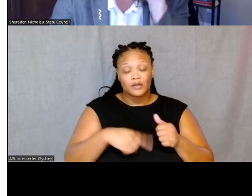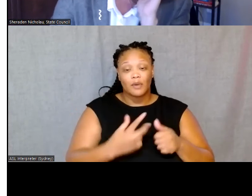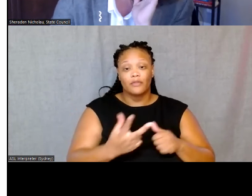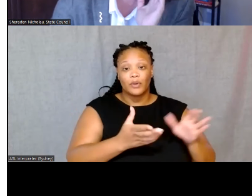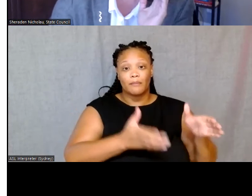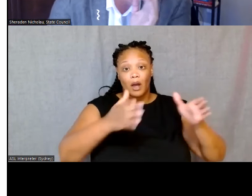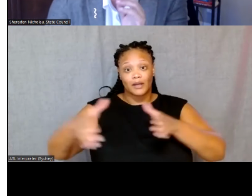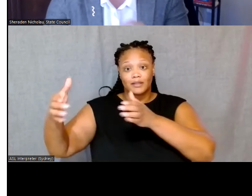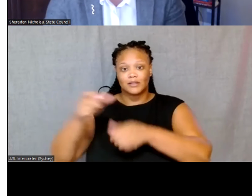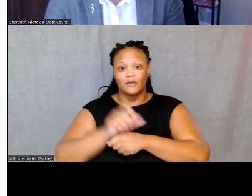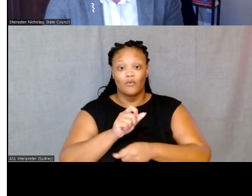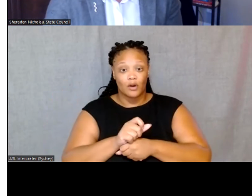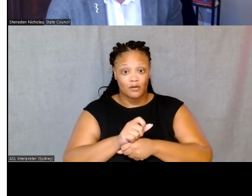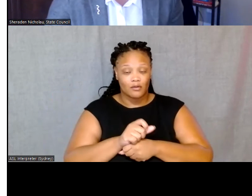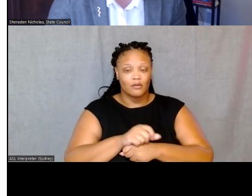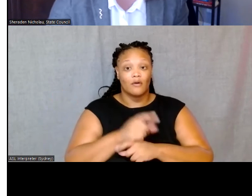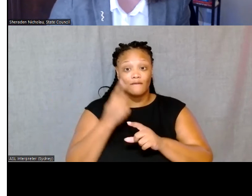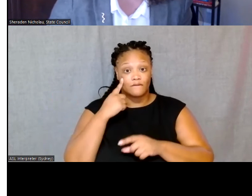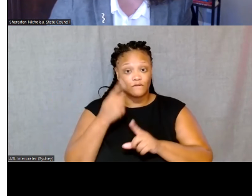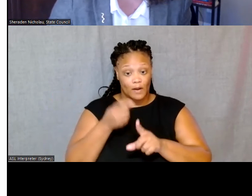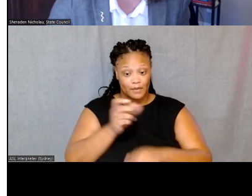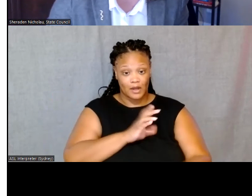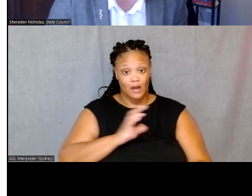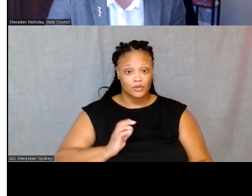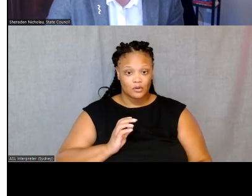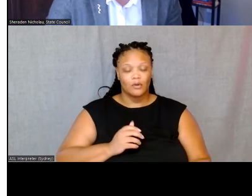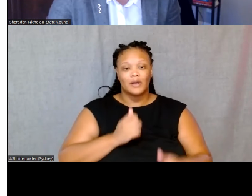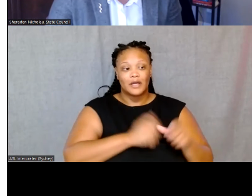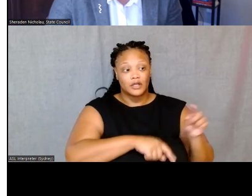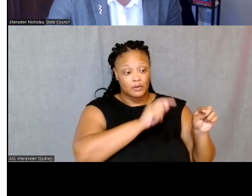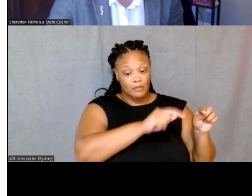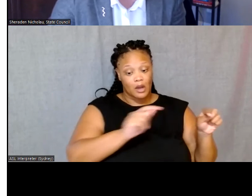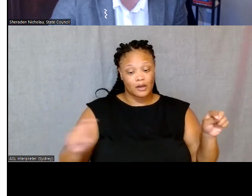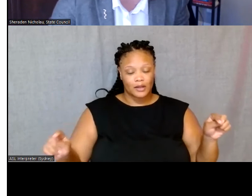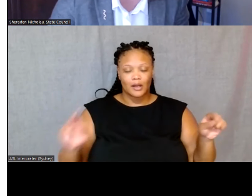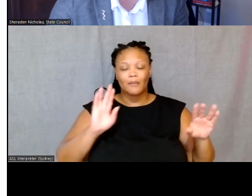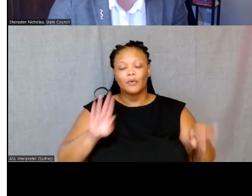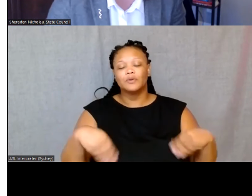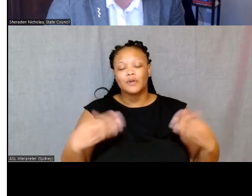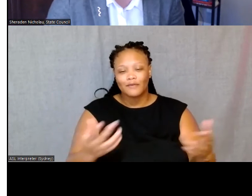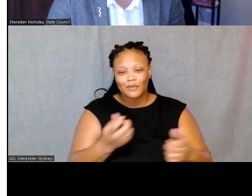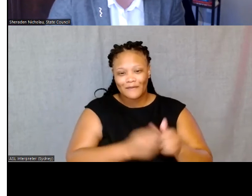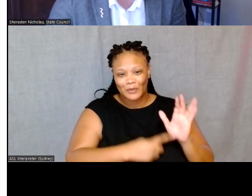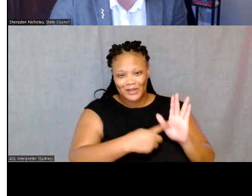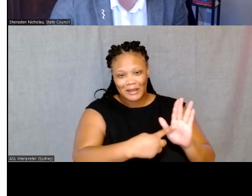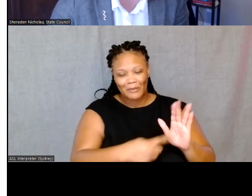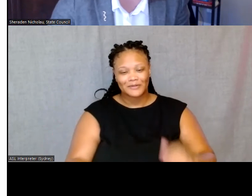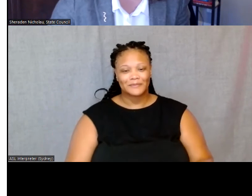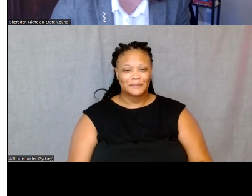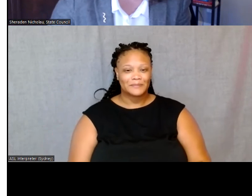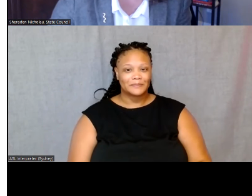State Council does. So within each of those buckets, I wanted to give you a few examples. So if we're talking